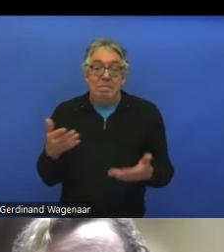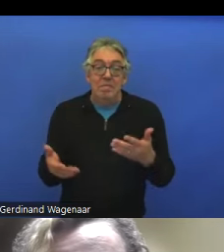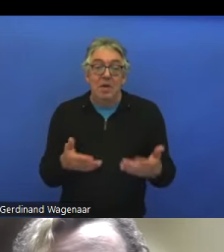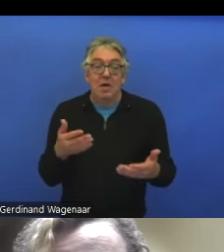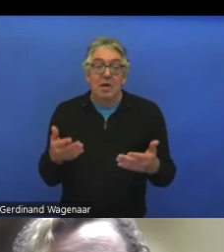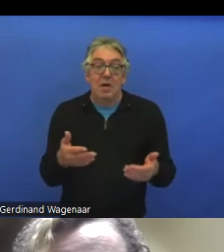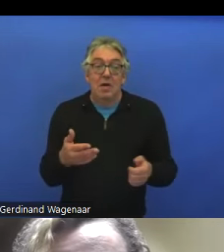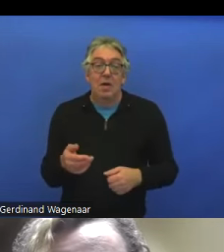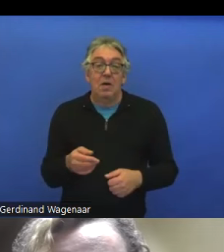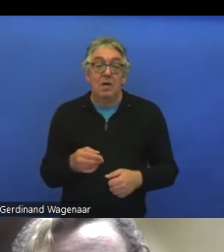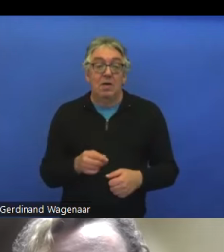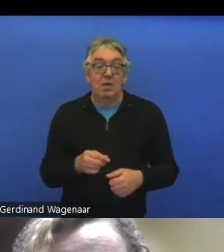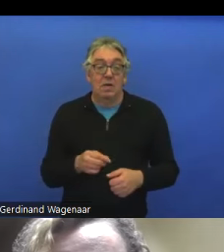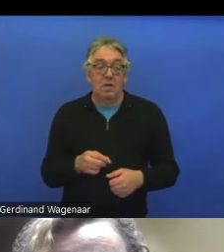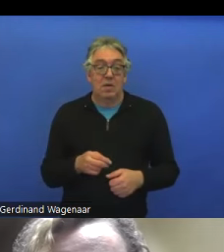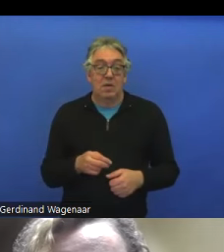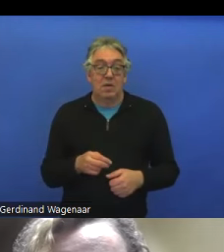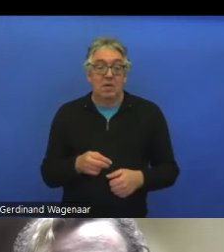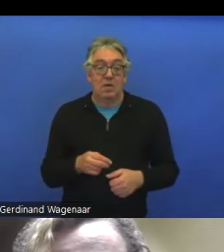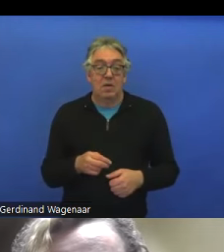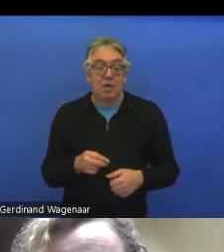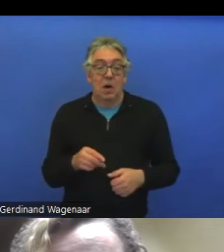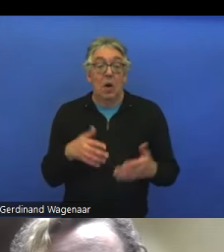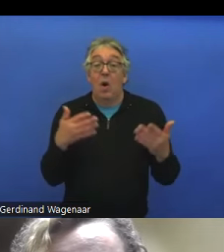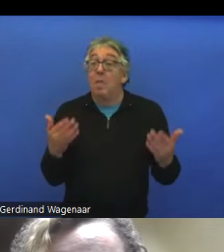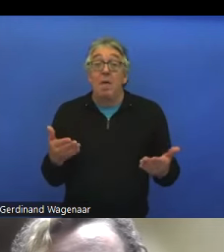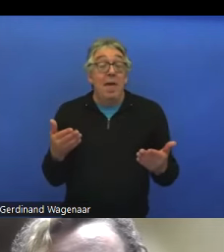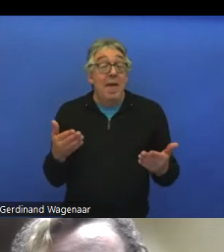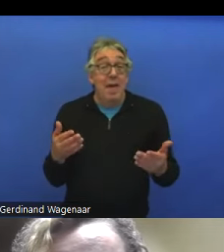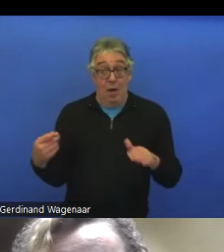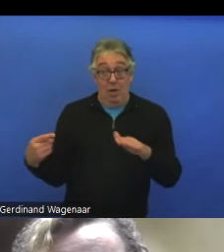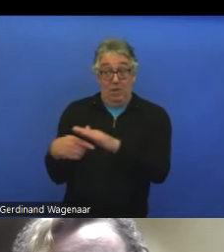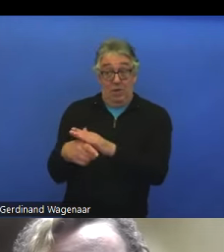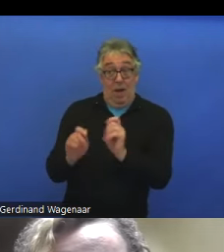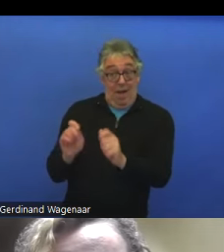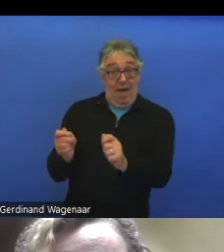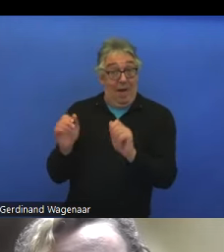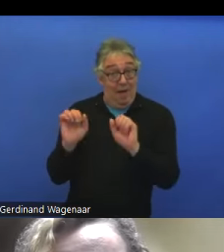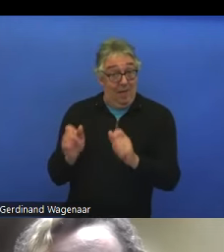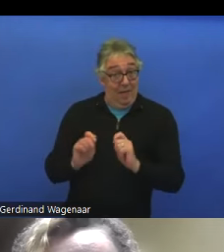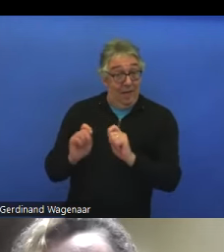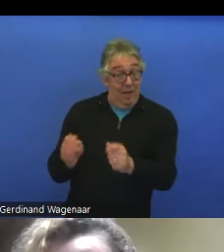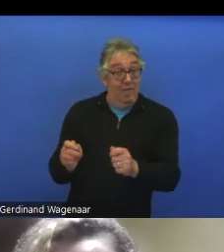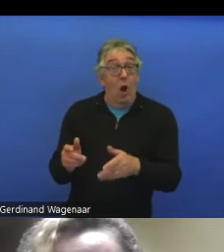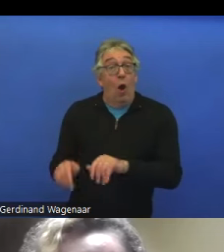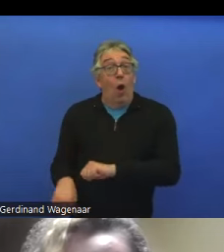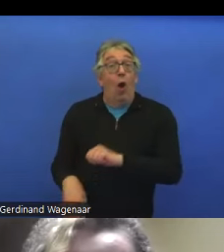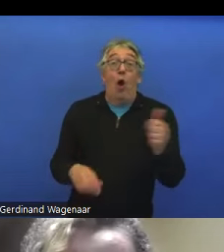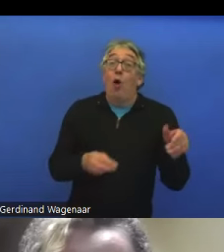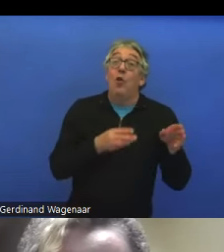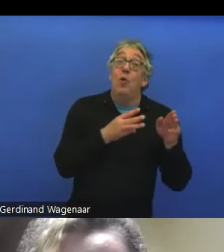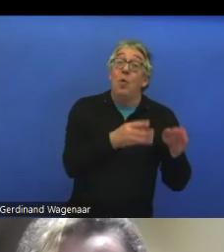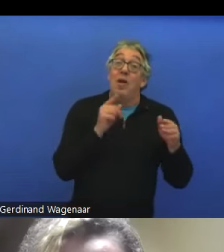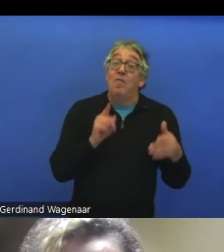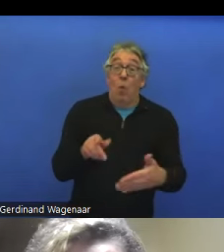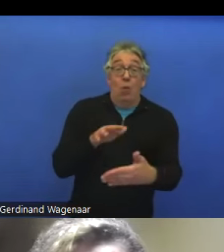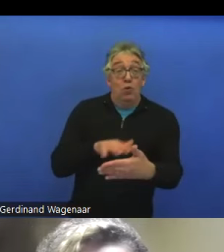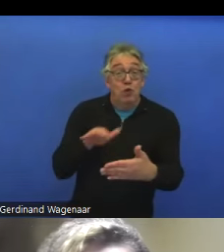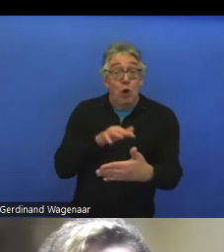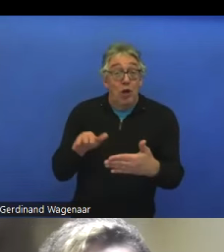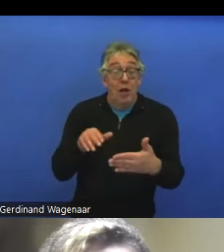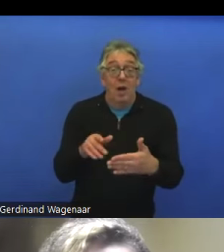that there are other colleagues who work on this, and this could be a theme for another webinar in the